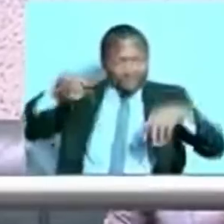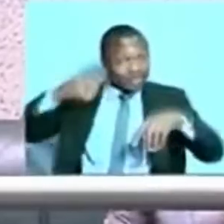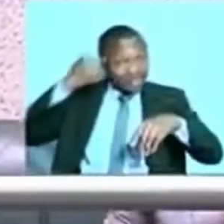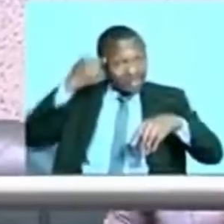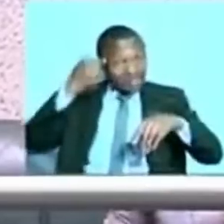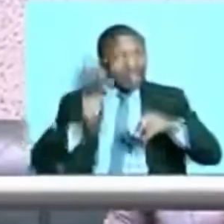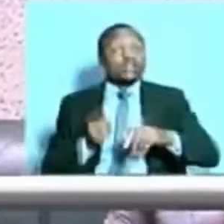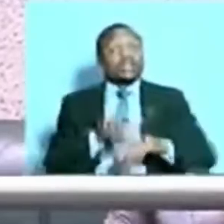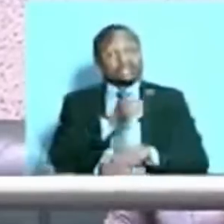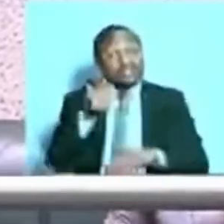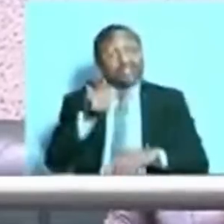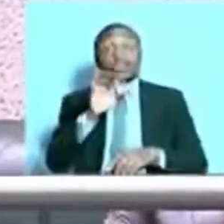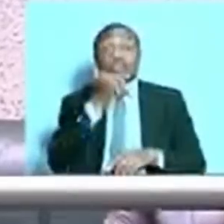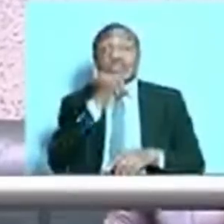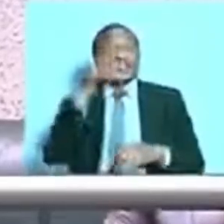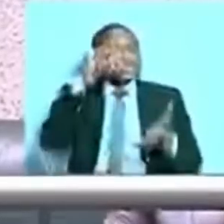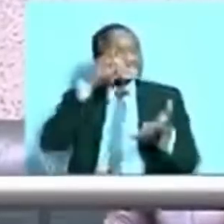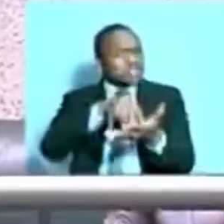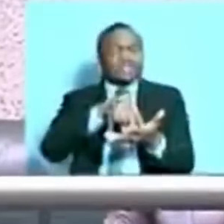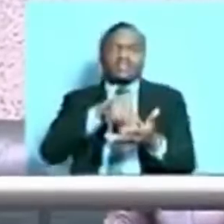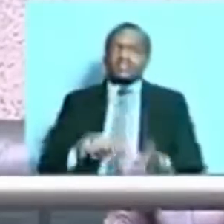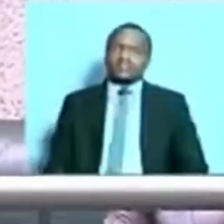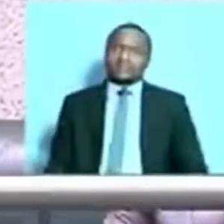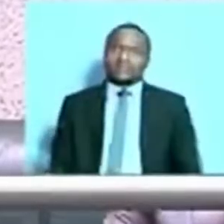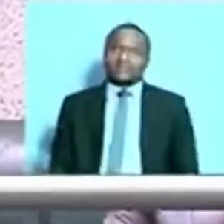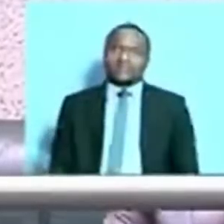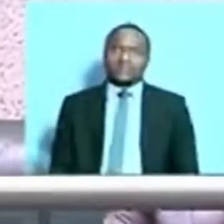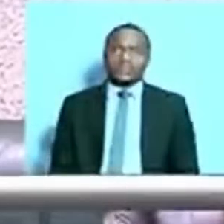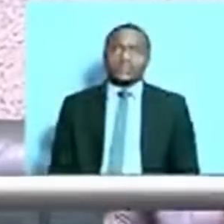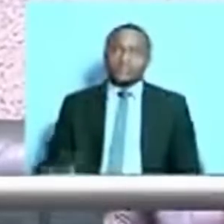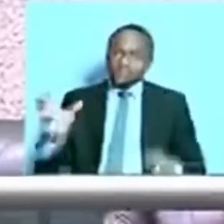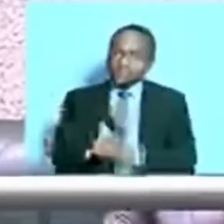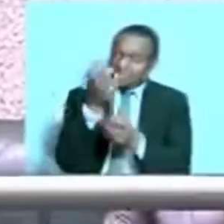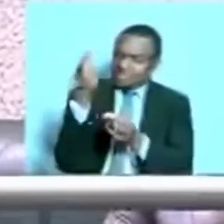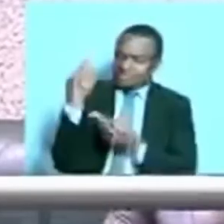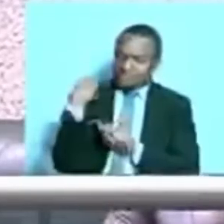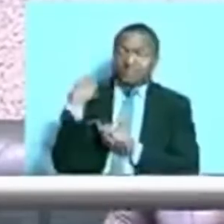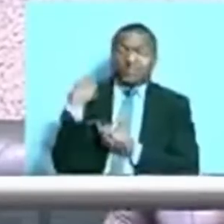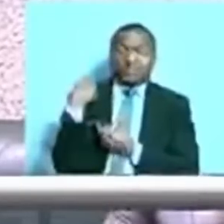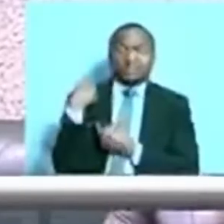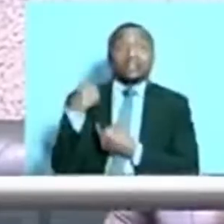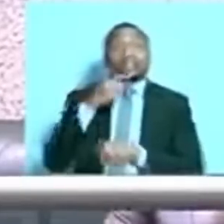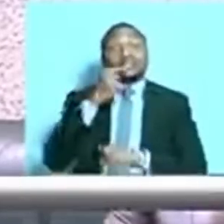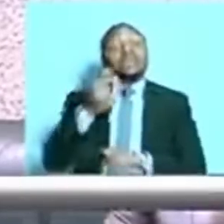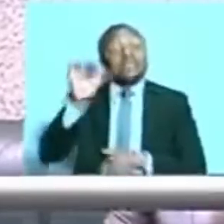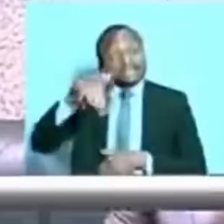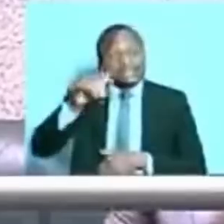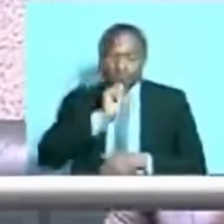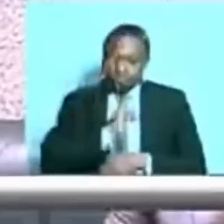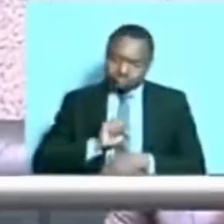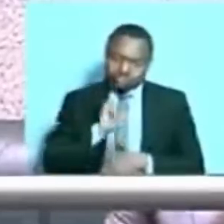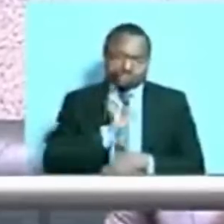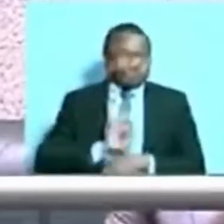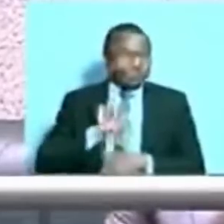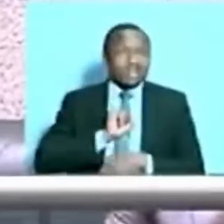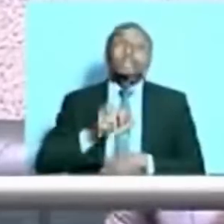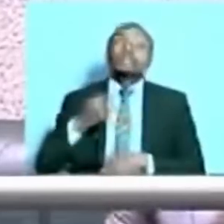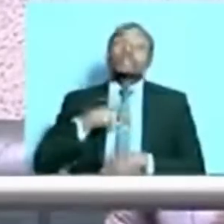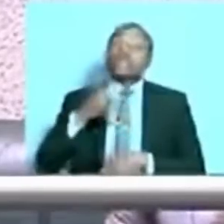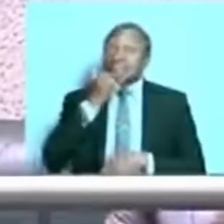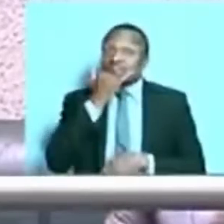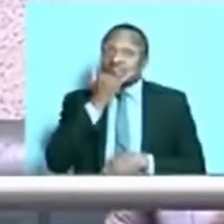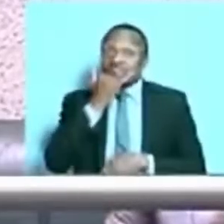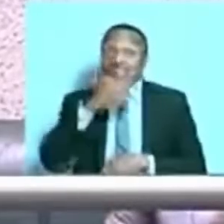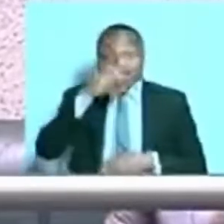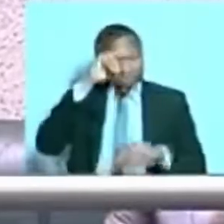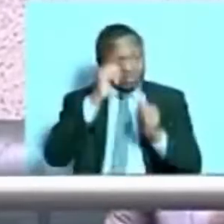goes wrong, at least he stands up to take responsibility and to own up to say, yes, sorry, I have erred. Because